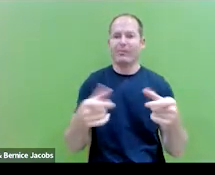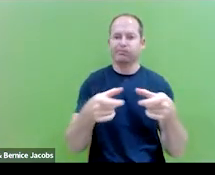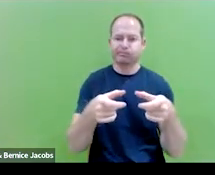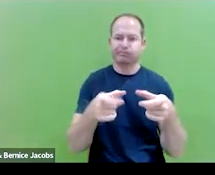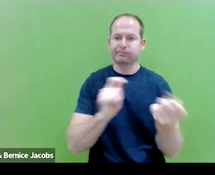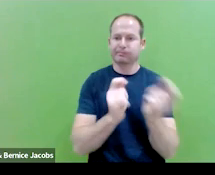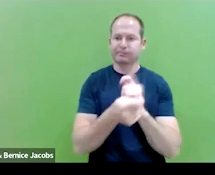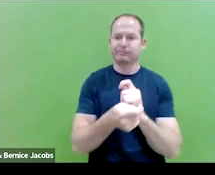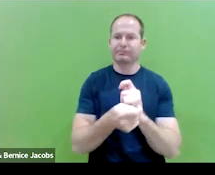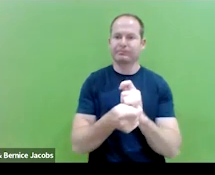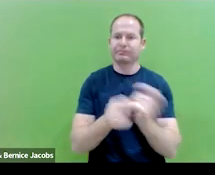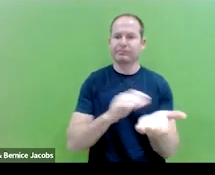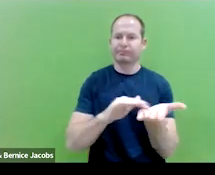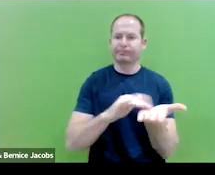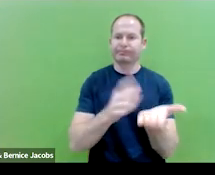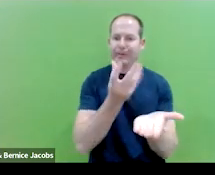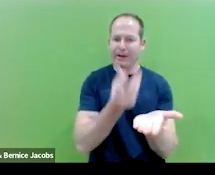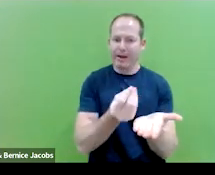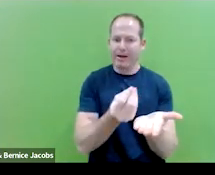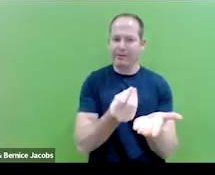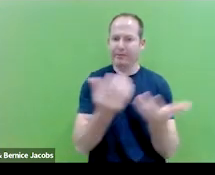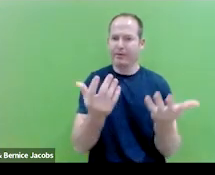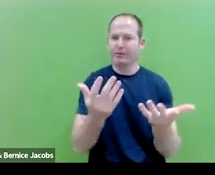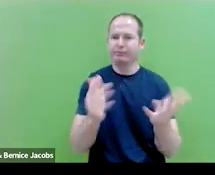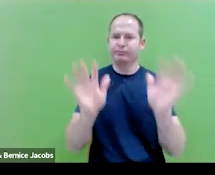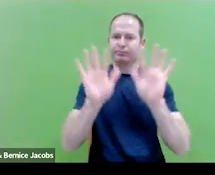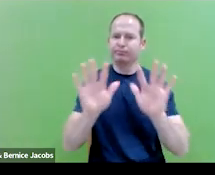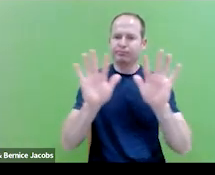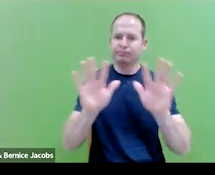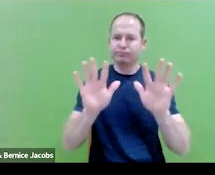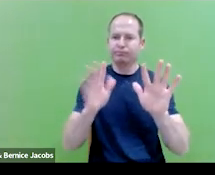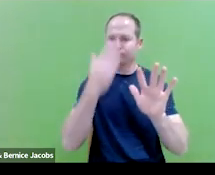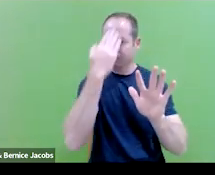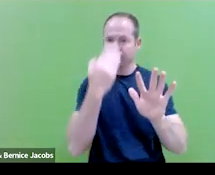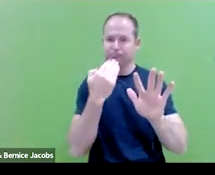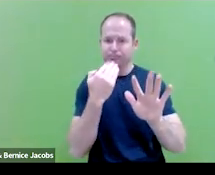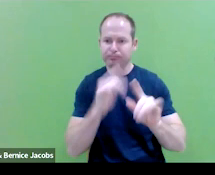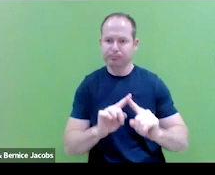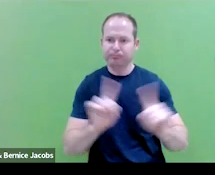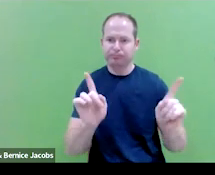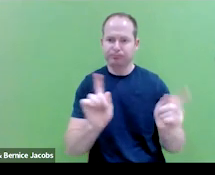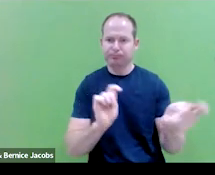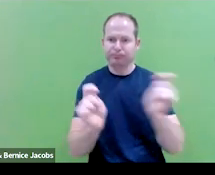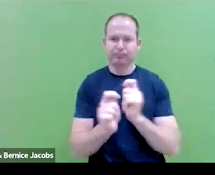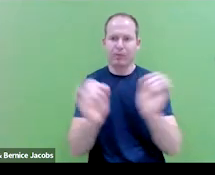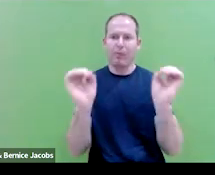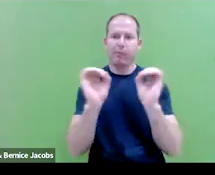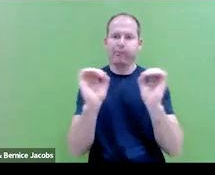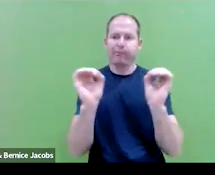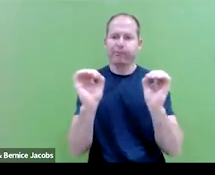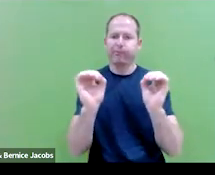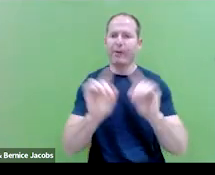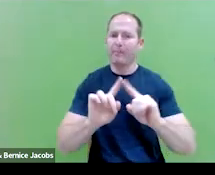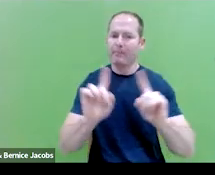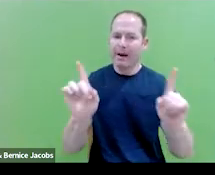to detail. The aesthetics and the print of the packaging is not affected, but it does allow a newfound freedom for a